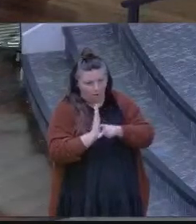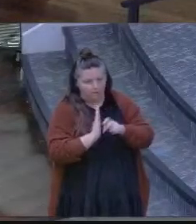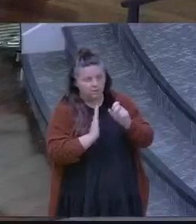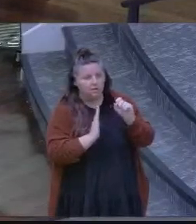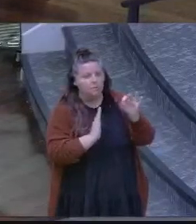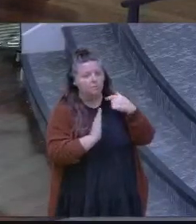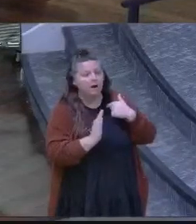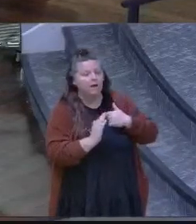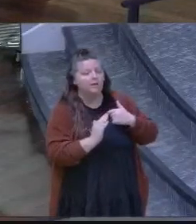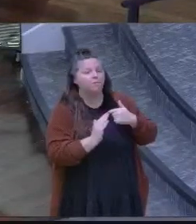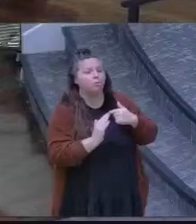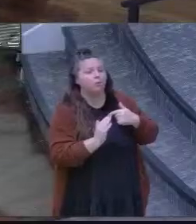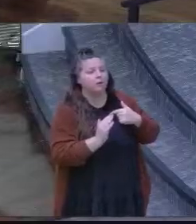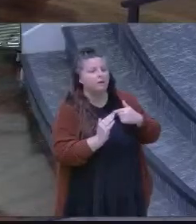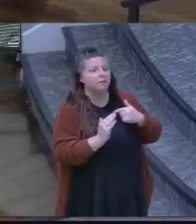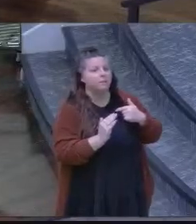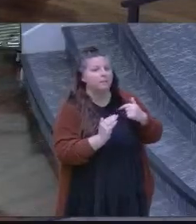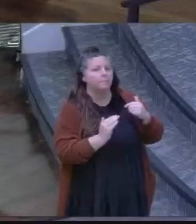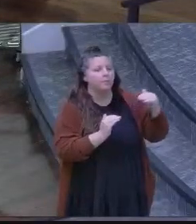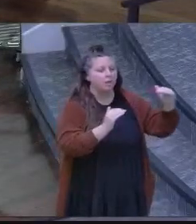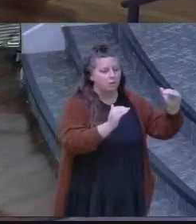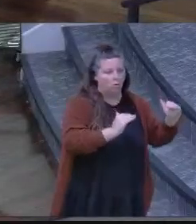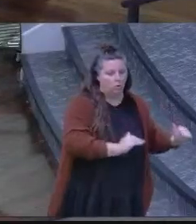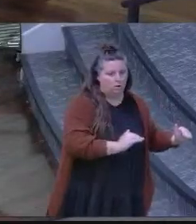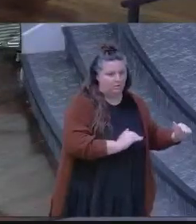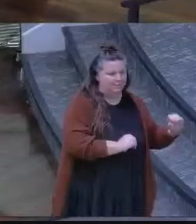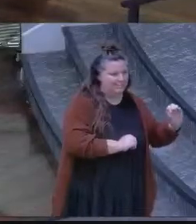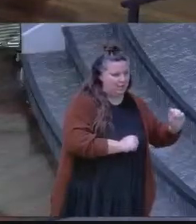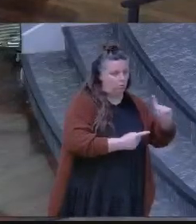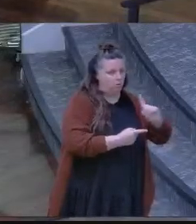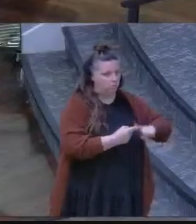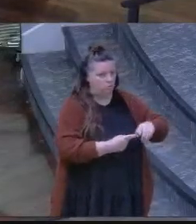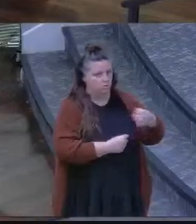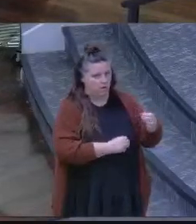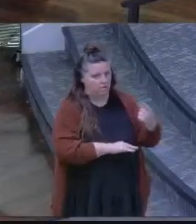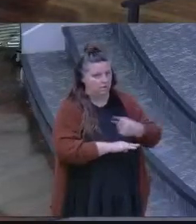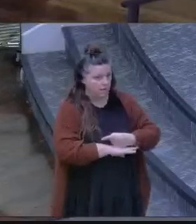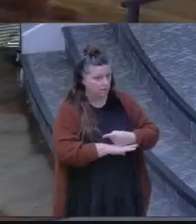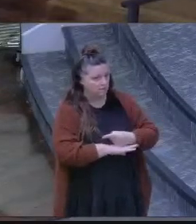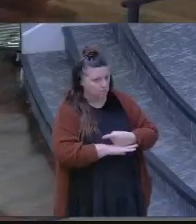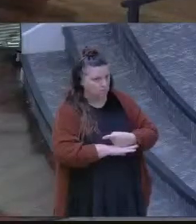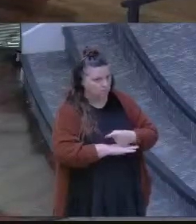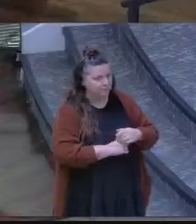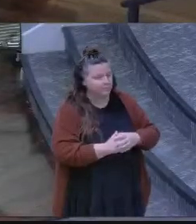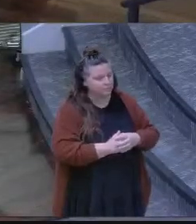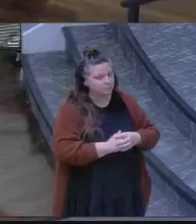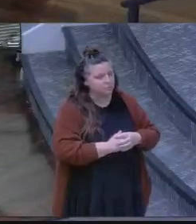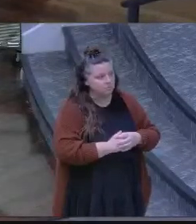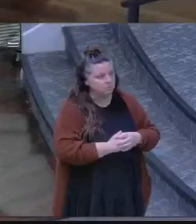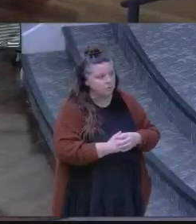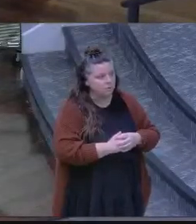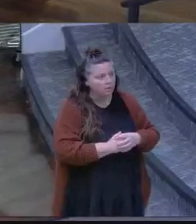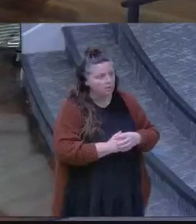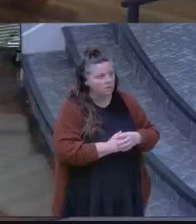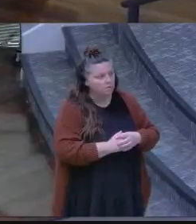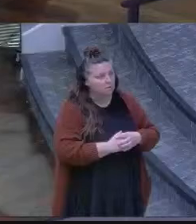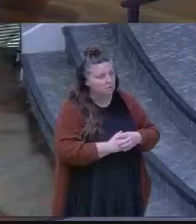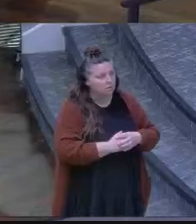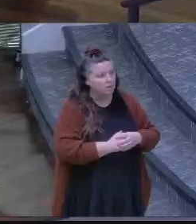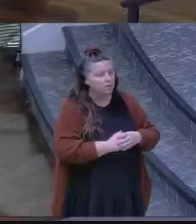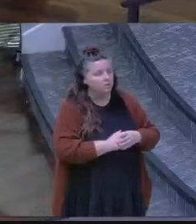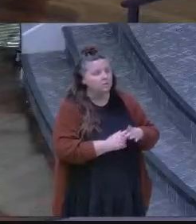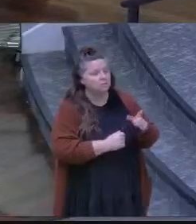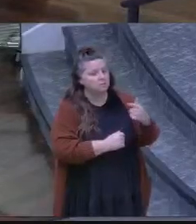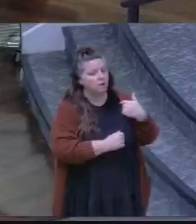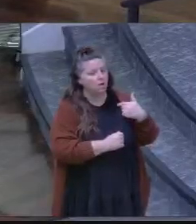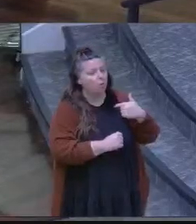to 0 to 19 days. And so we have made the concession